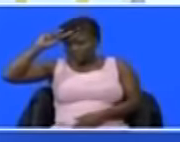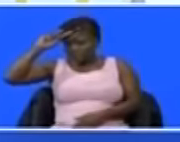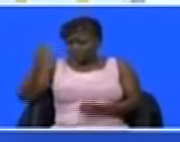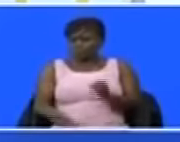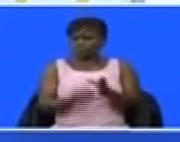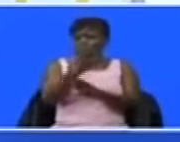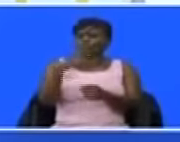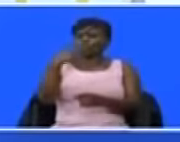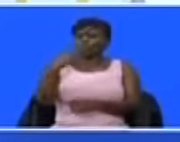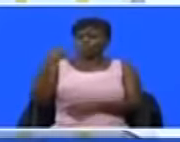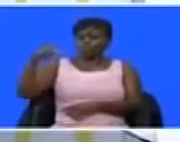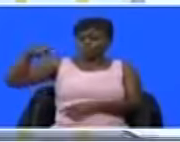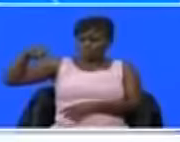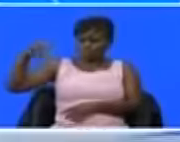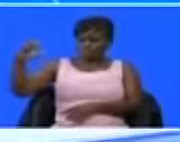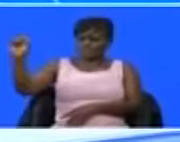the cabinet secretaries.